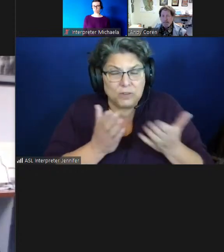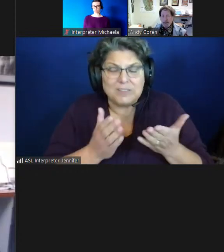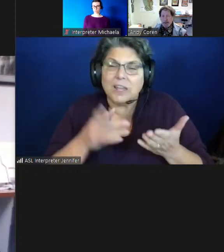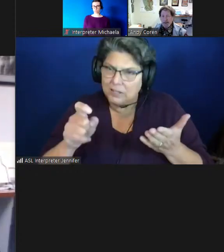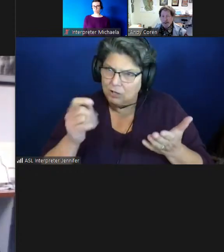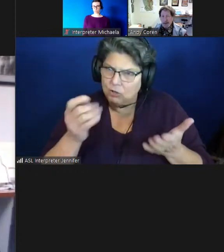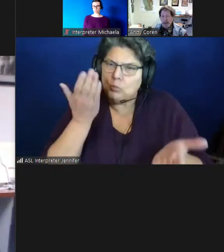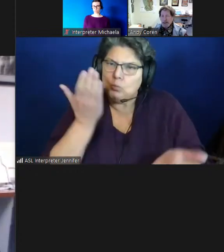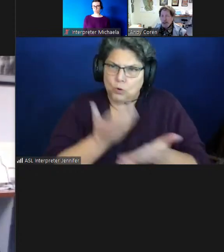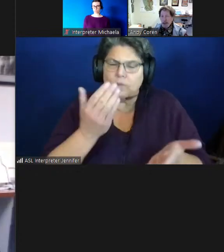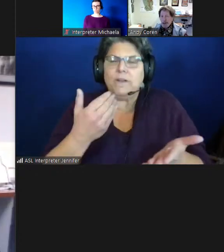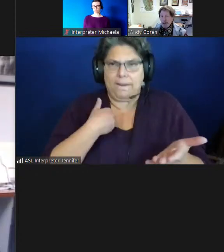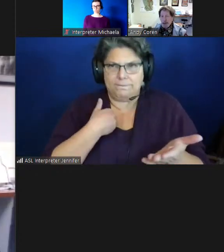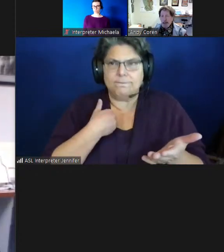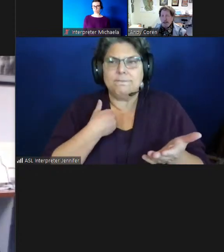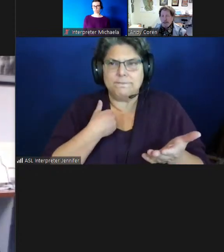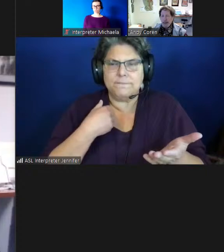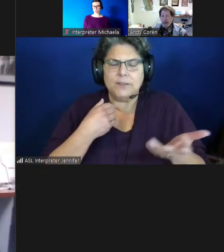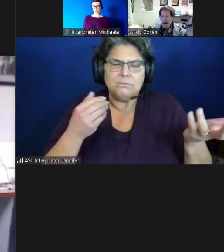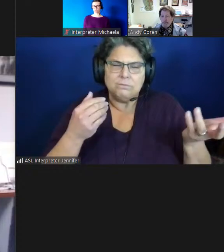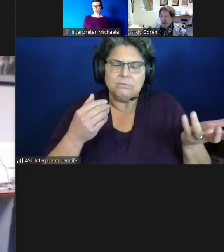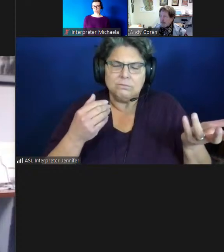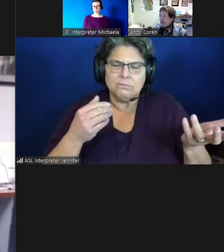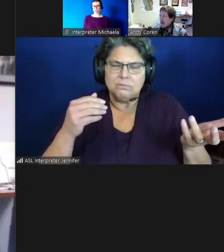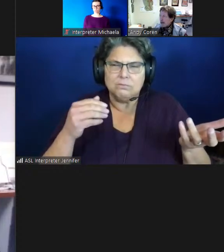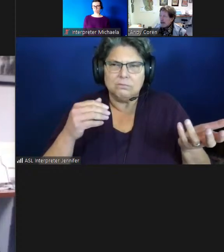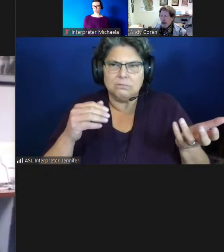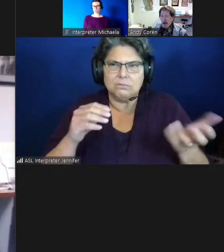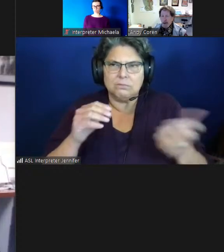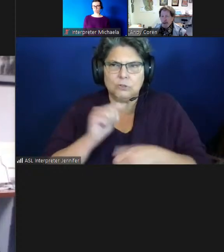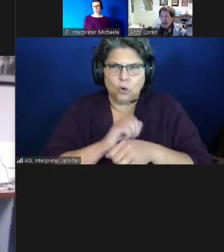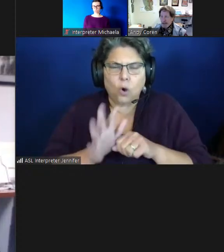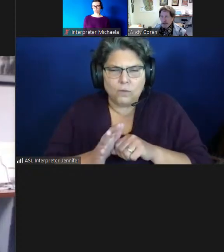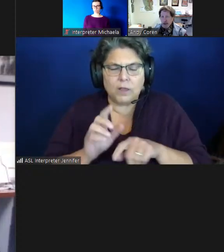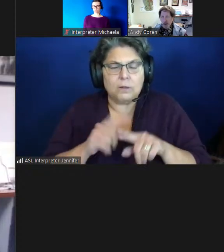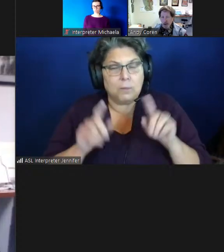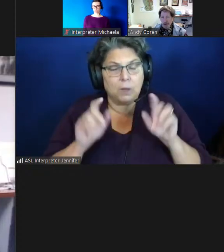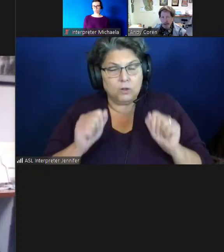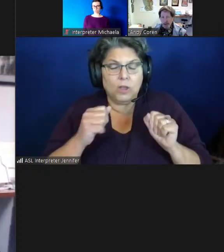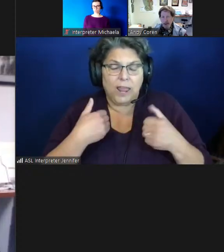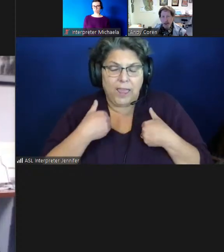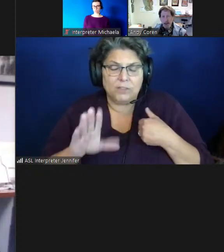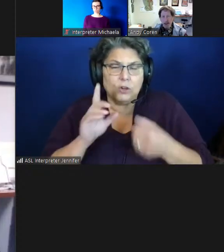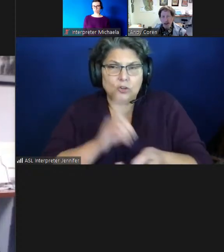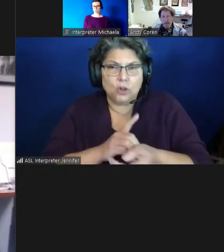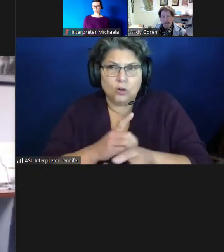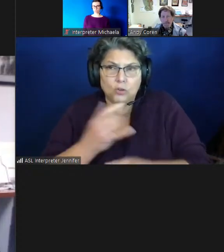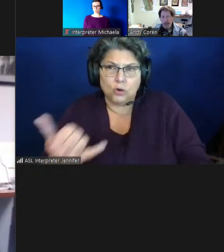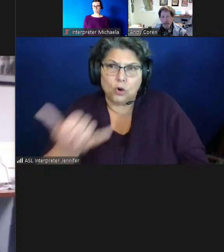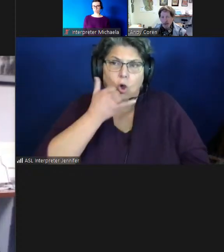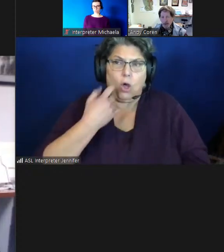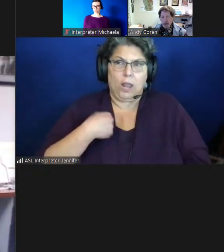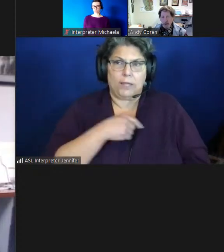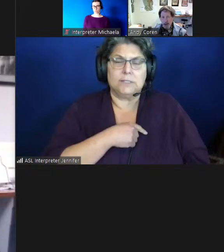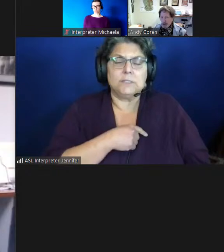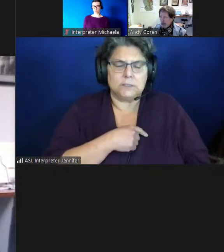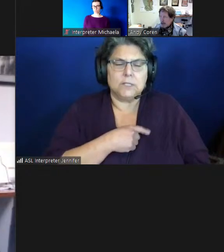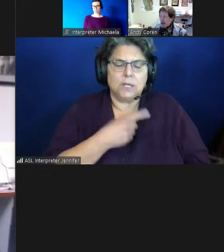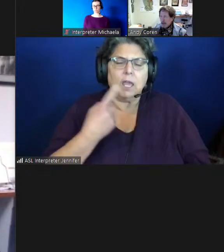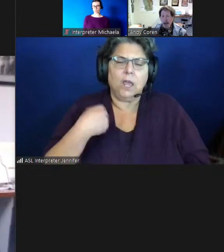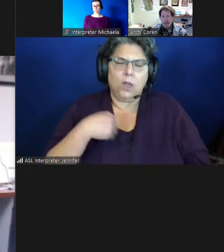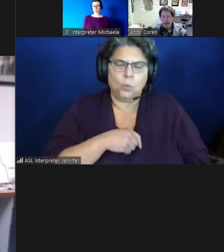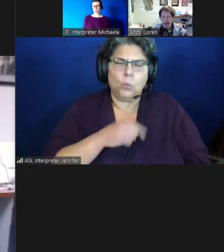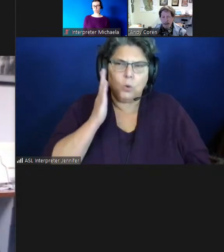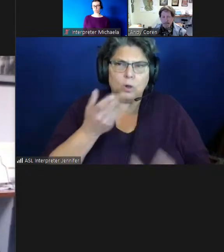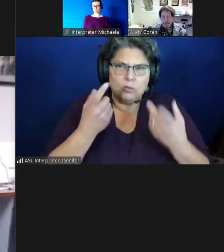services, but if their need is urgent, they can have their provider call us at the call center, and we will try